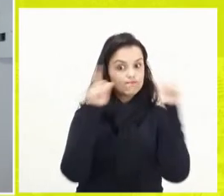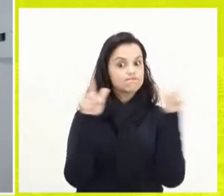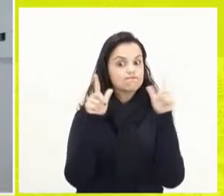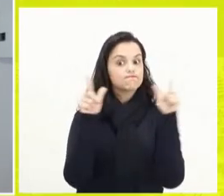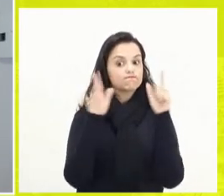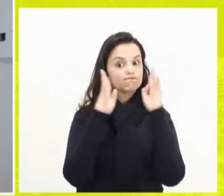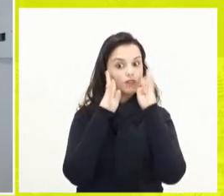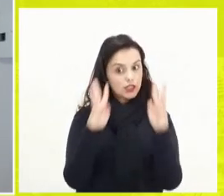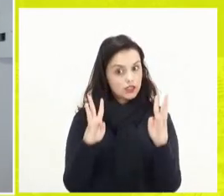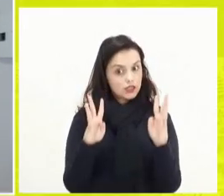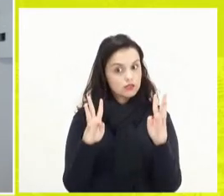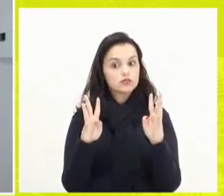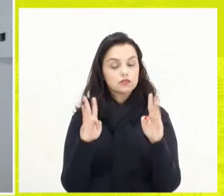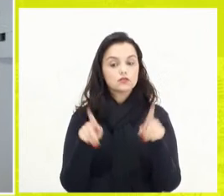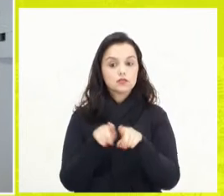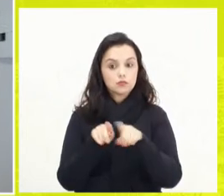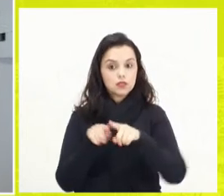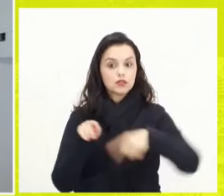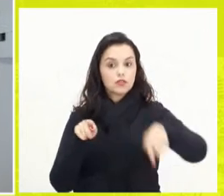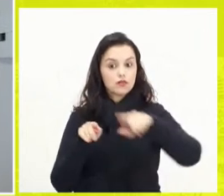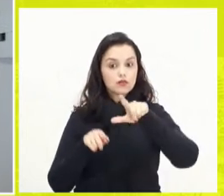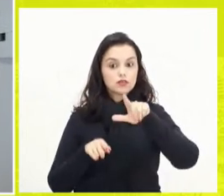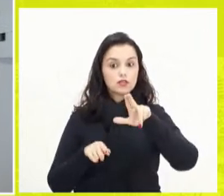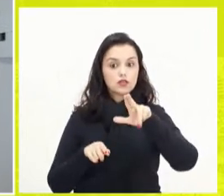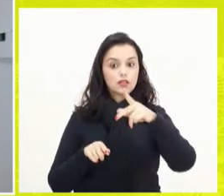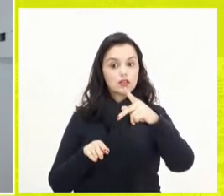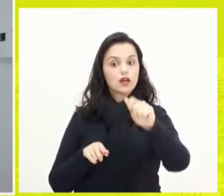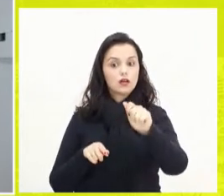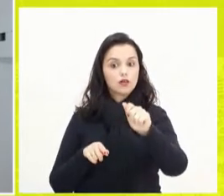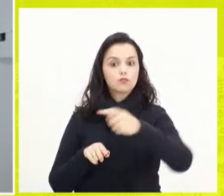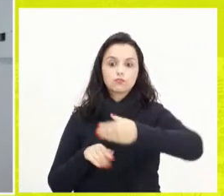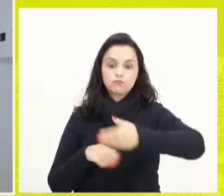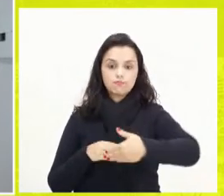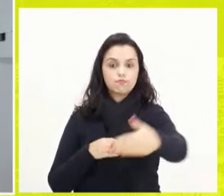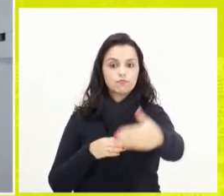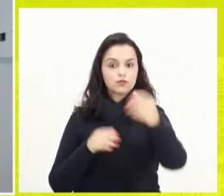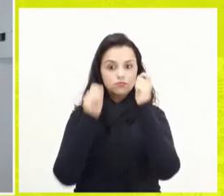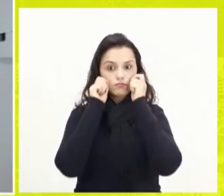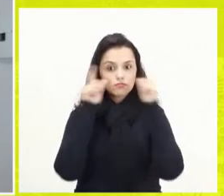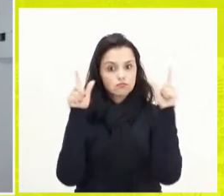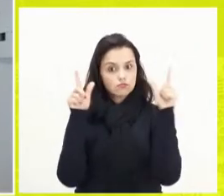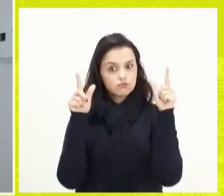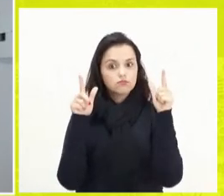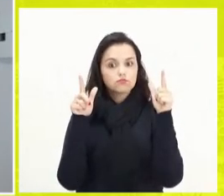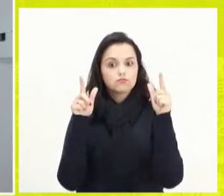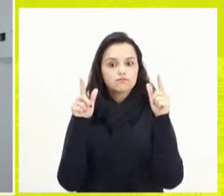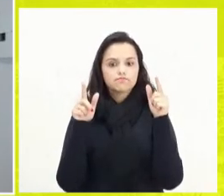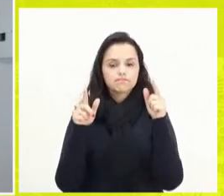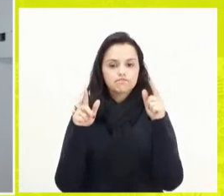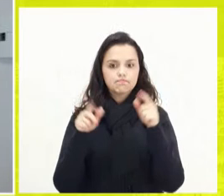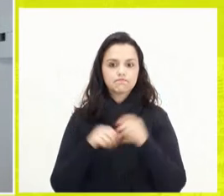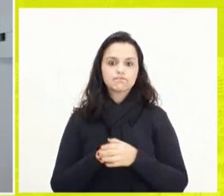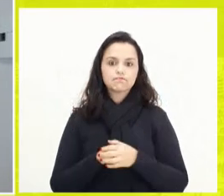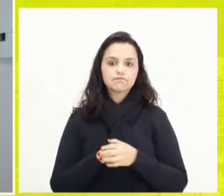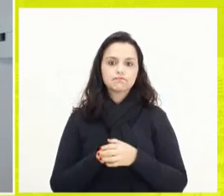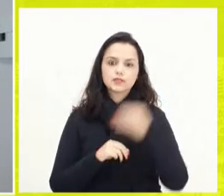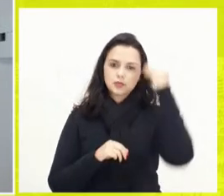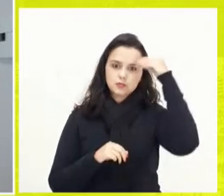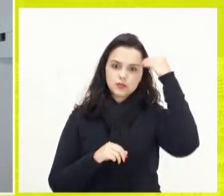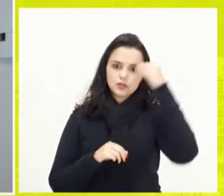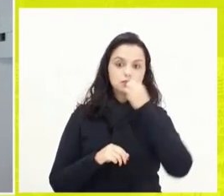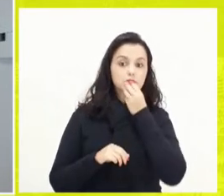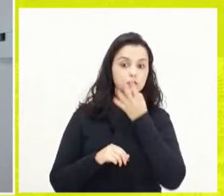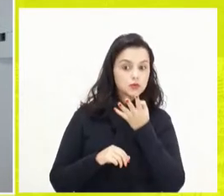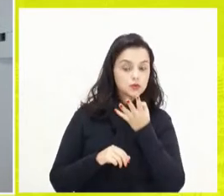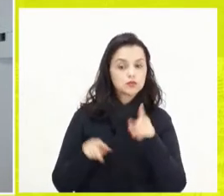here in brazil be aware especially as here at uh lupa or lupa agency we should